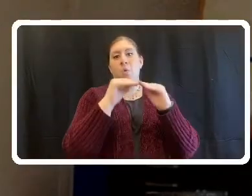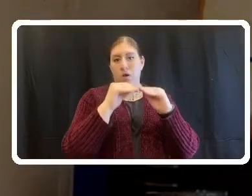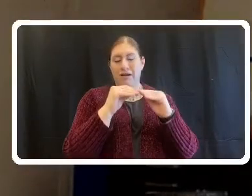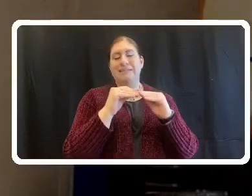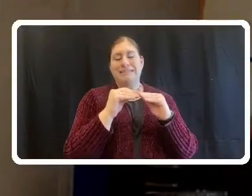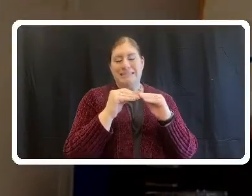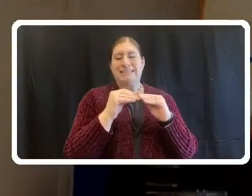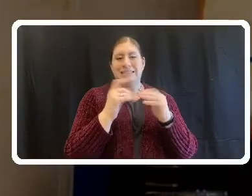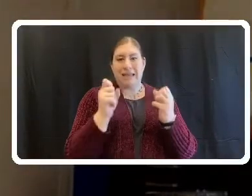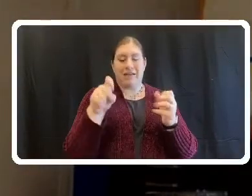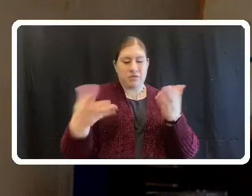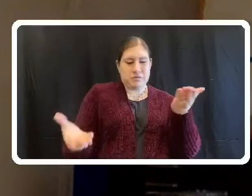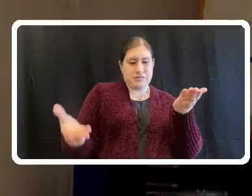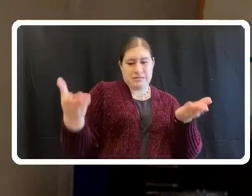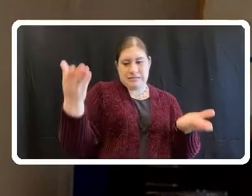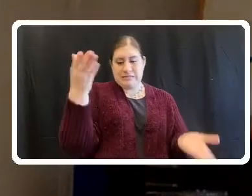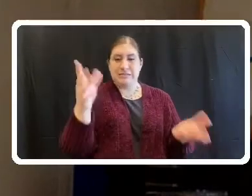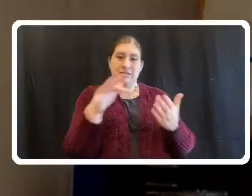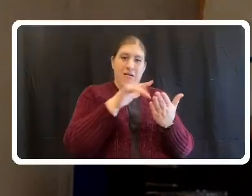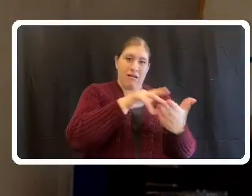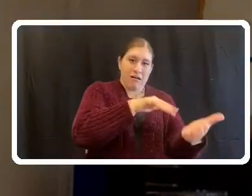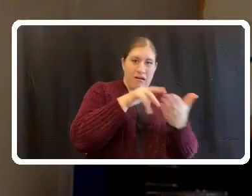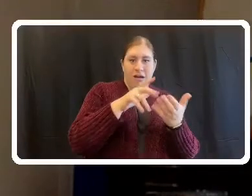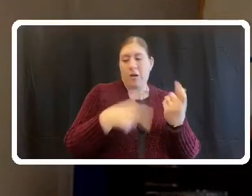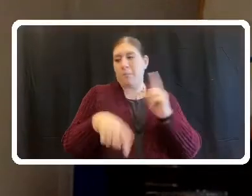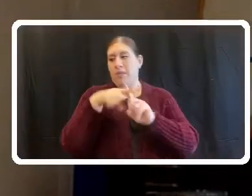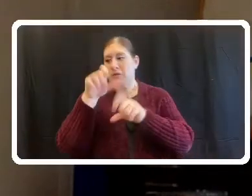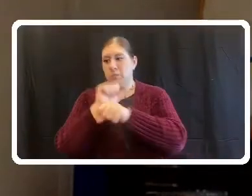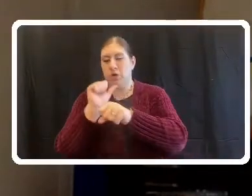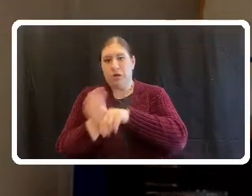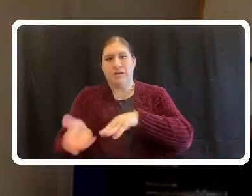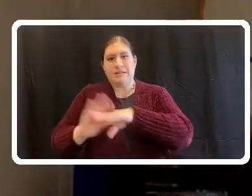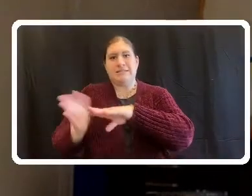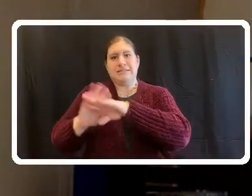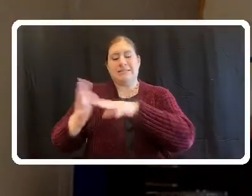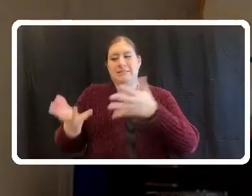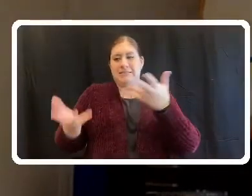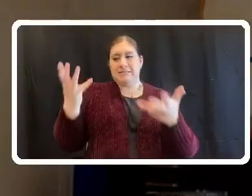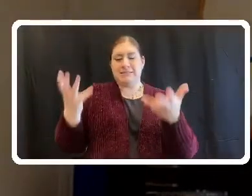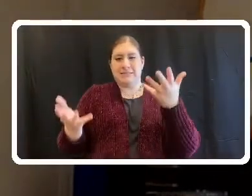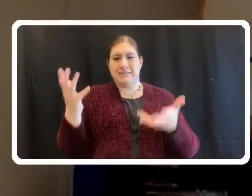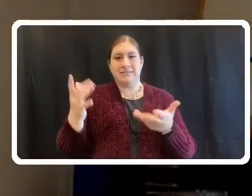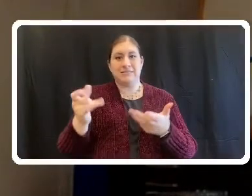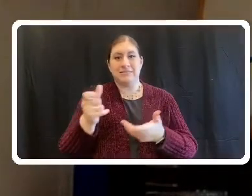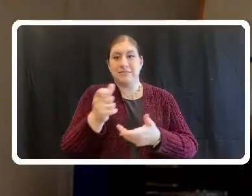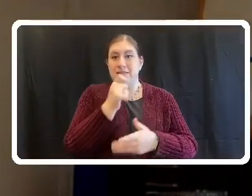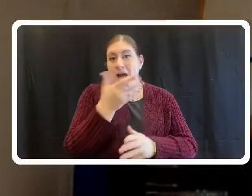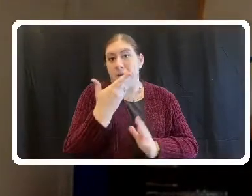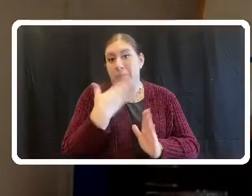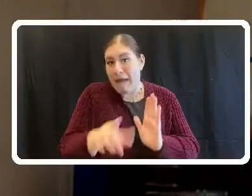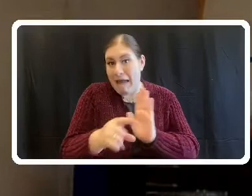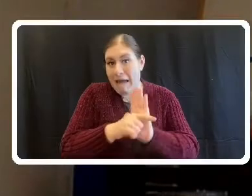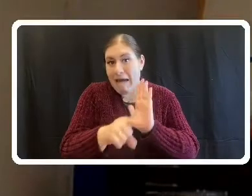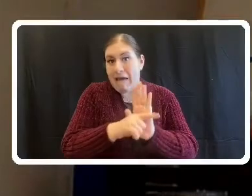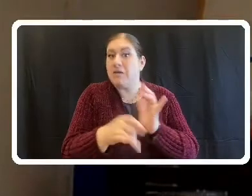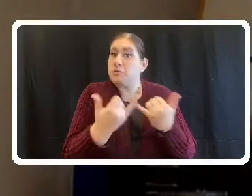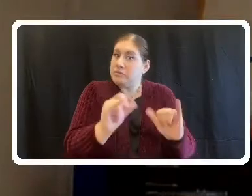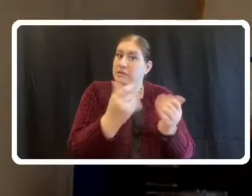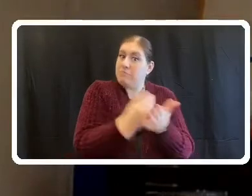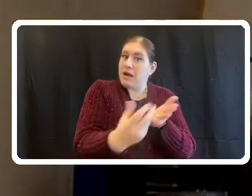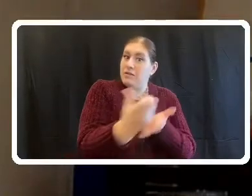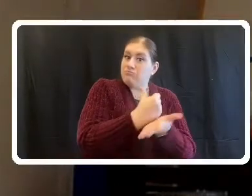they're having to juggle their online studies with increased employment. That's not a bad thing. They are making